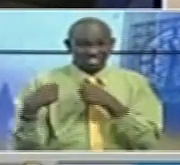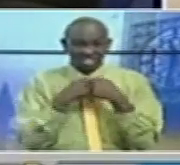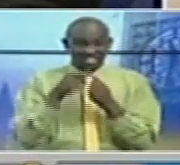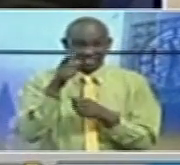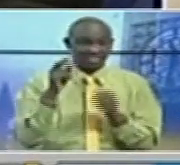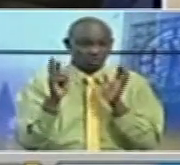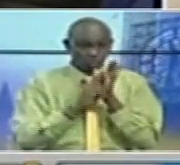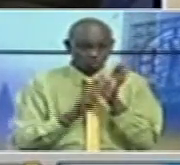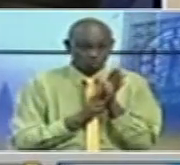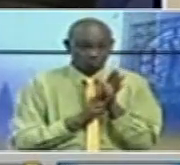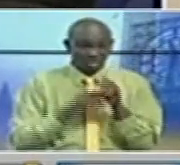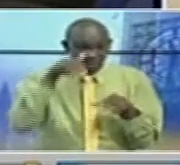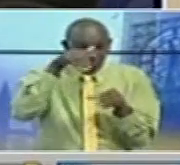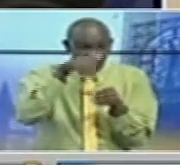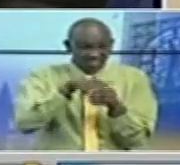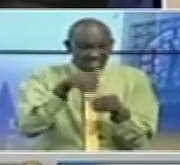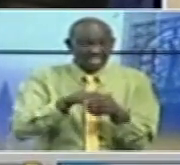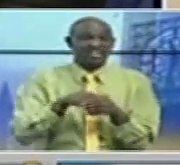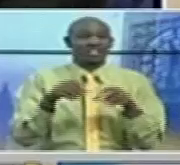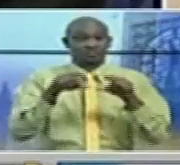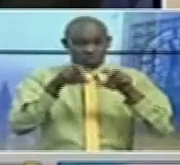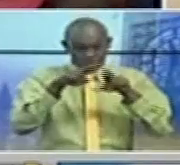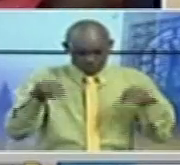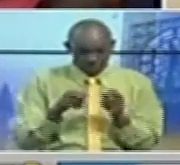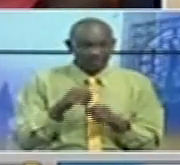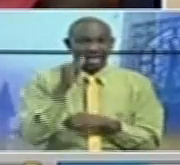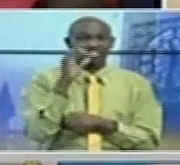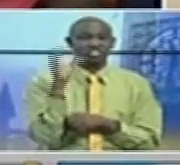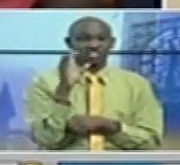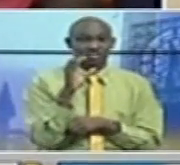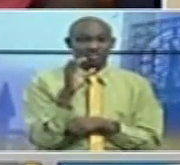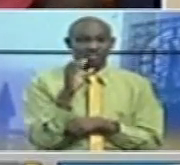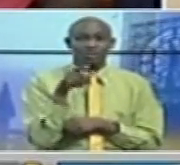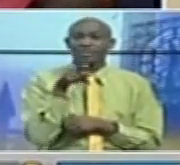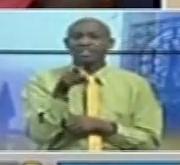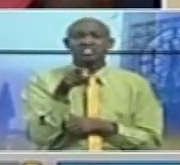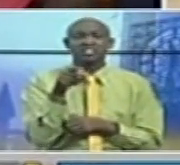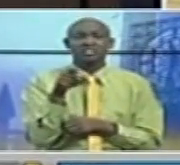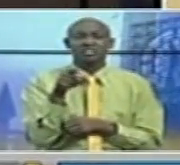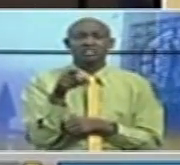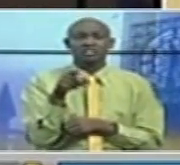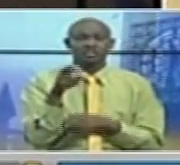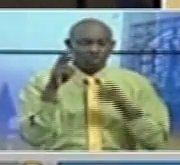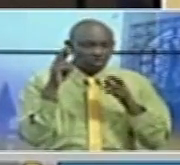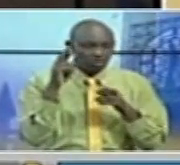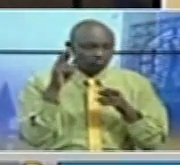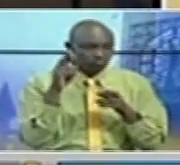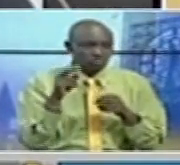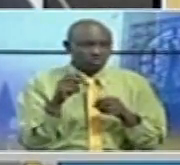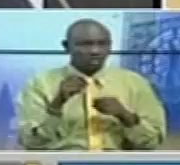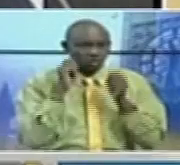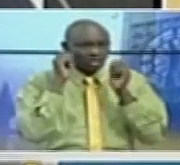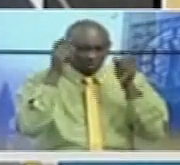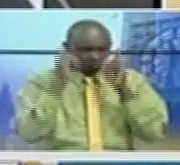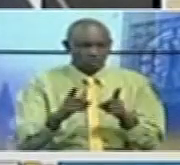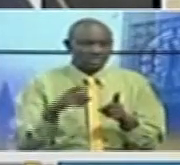that rule within the chambers of the ICC. What does that ruling mean politically for Ruto and Uhuru?